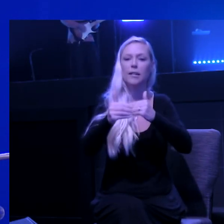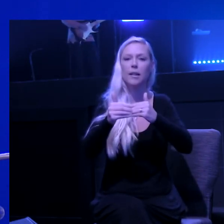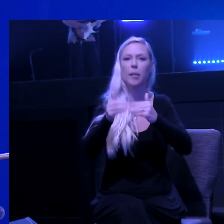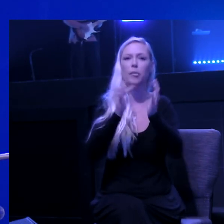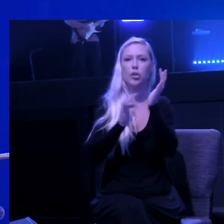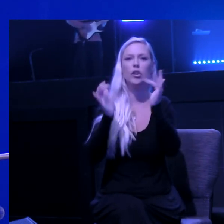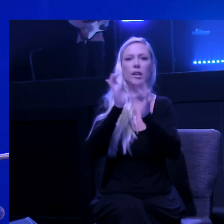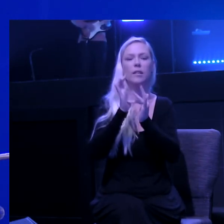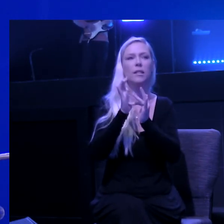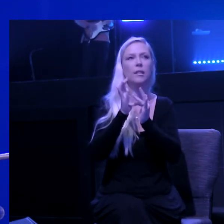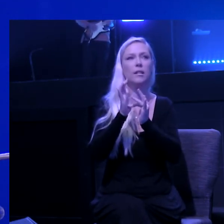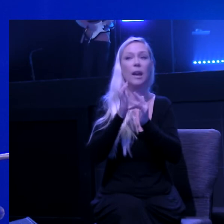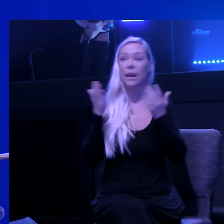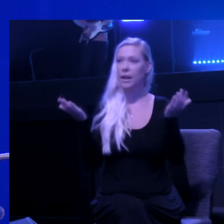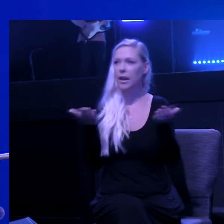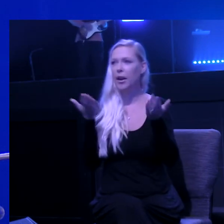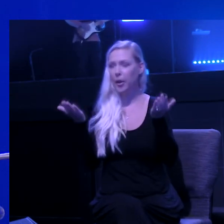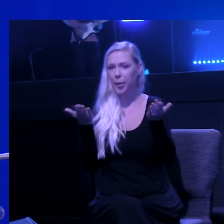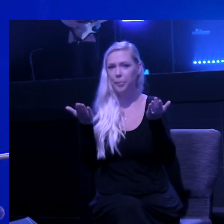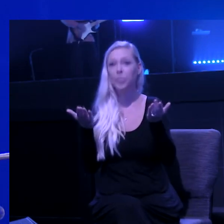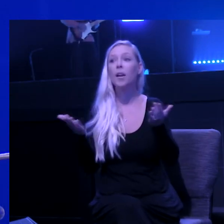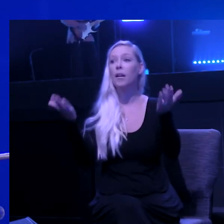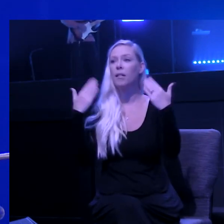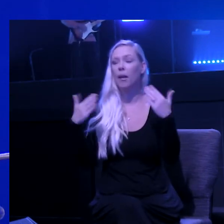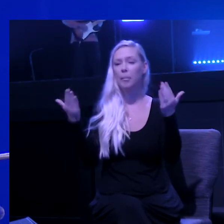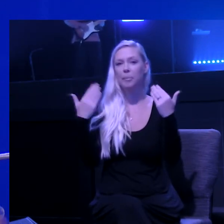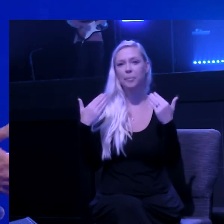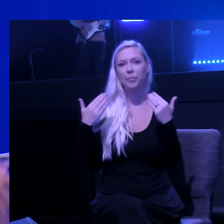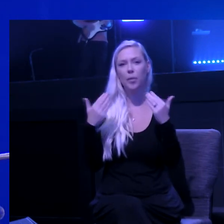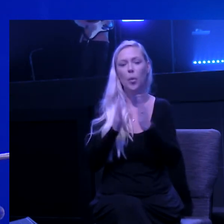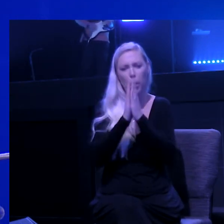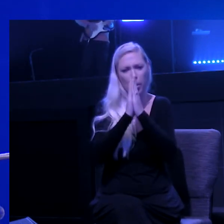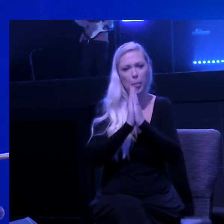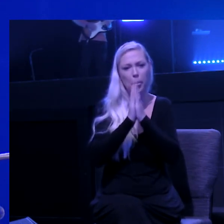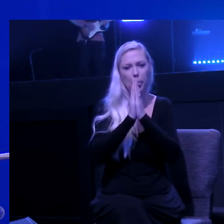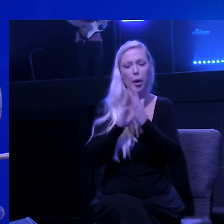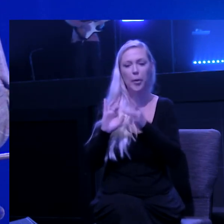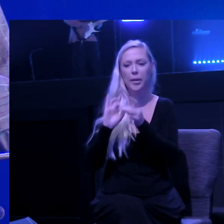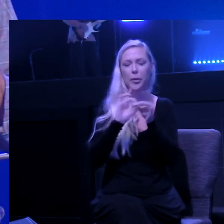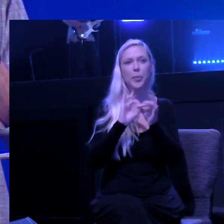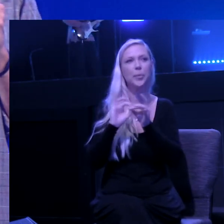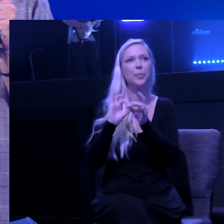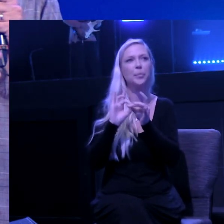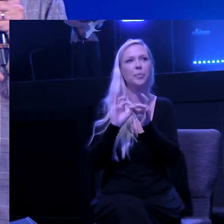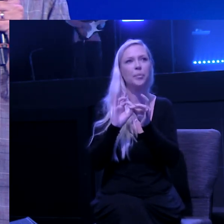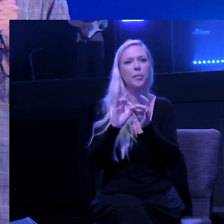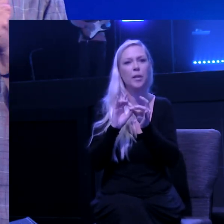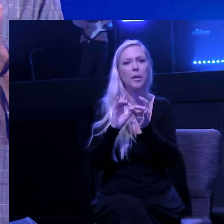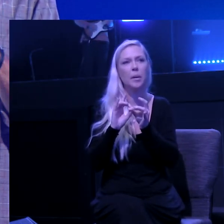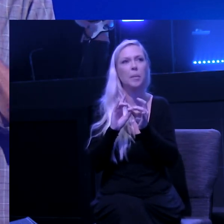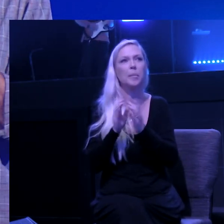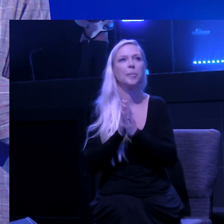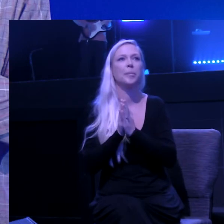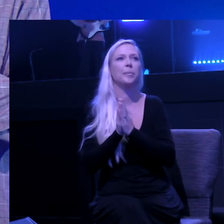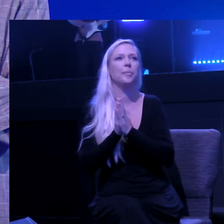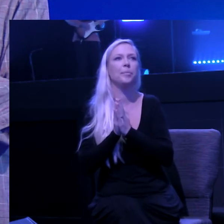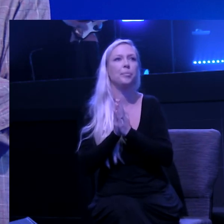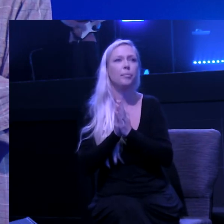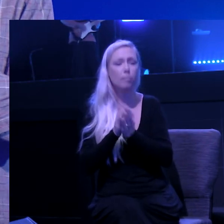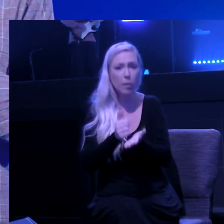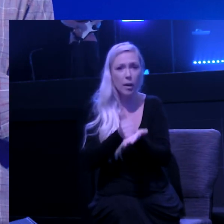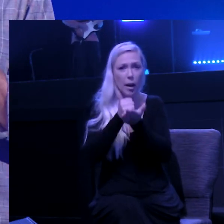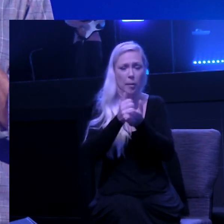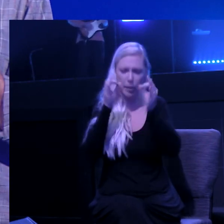If you're here in person, just a second when we stand up and leave, we'll be right here. We'd love to pray with you. We'd love to help you make a decision